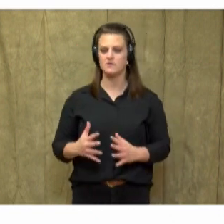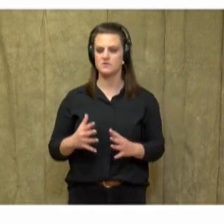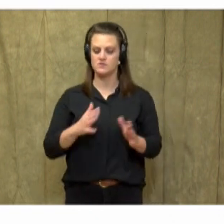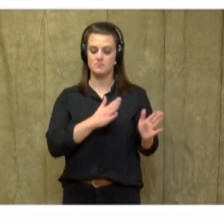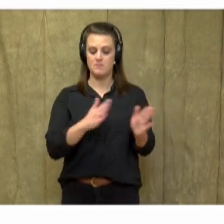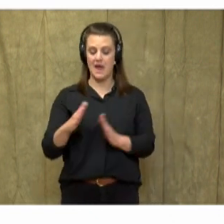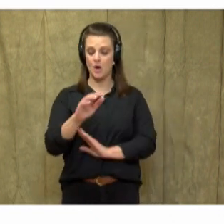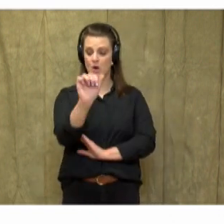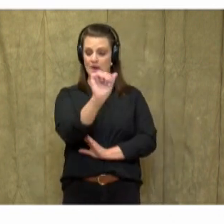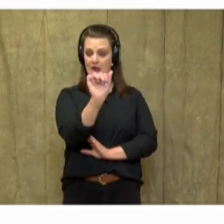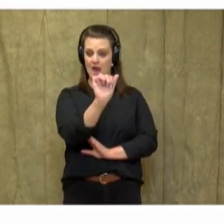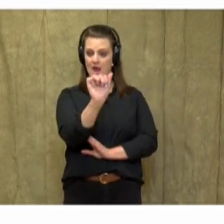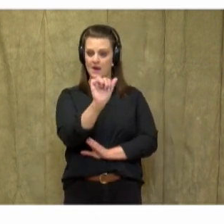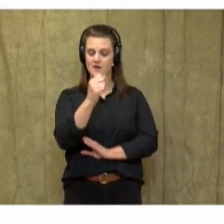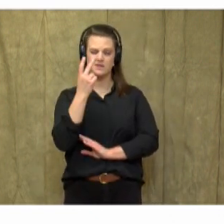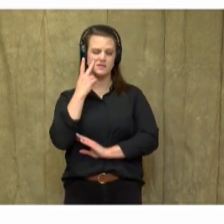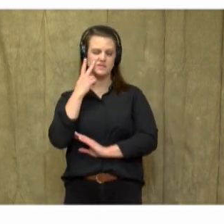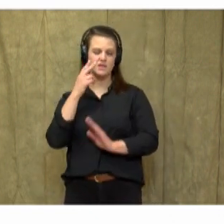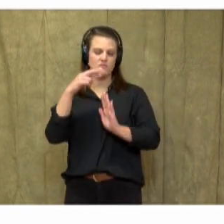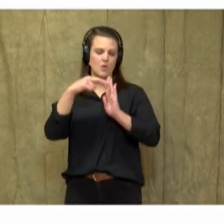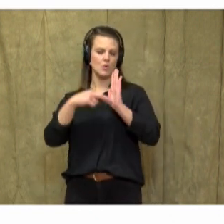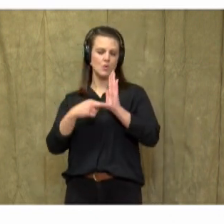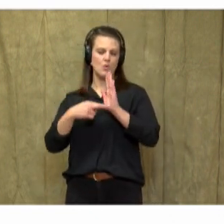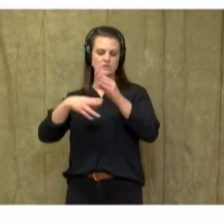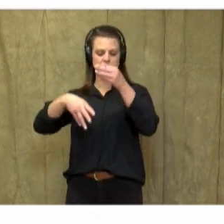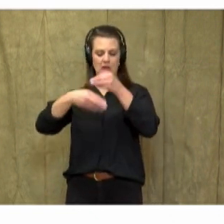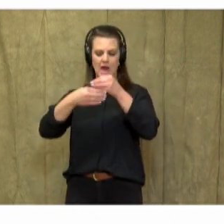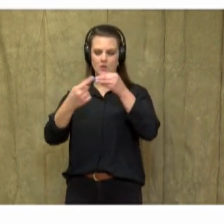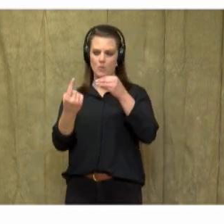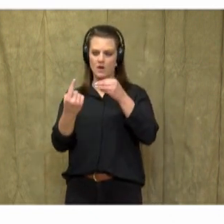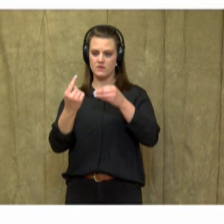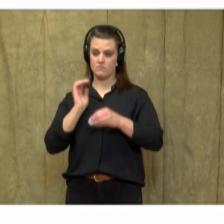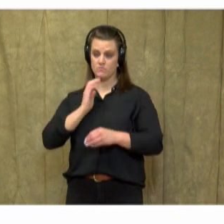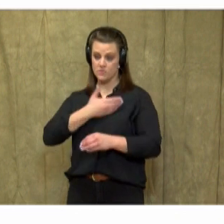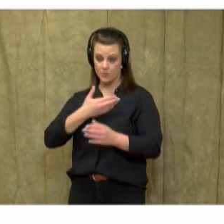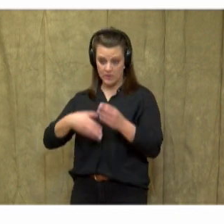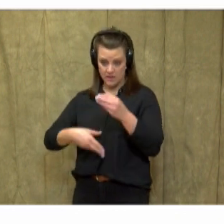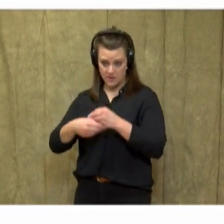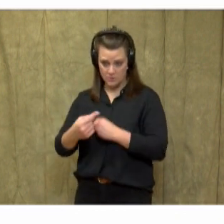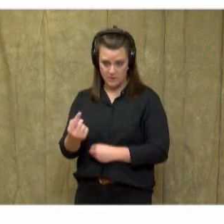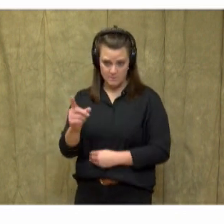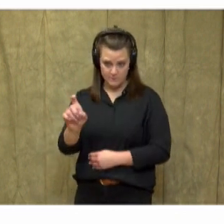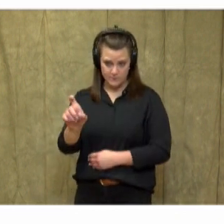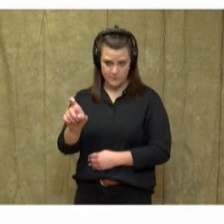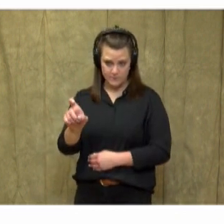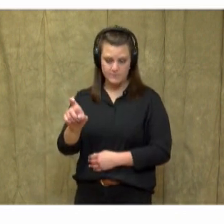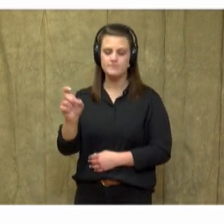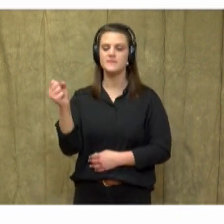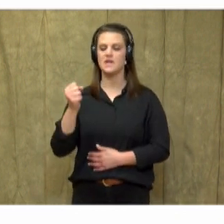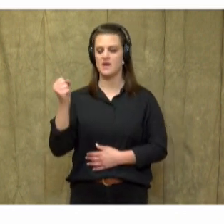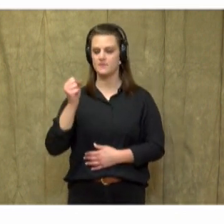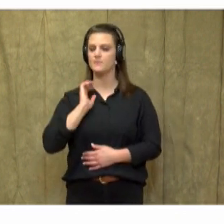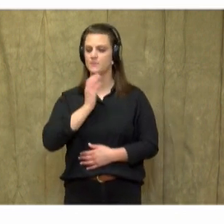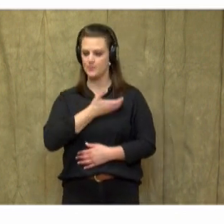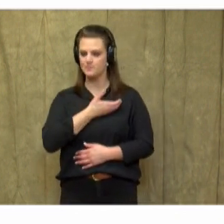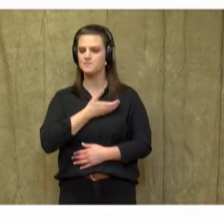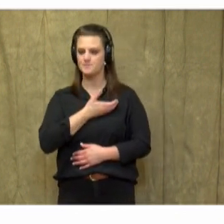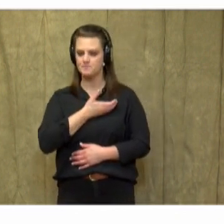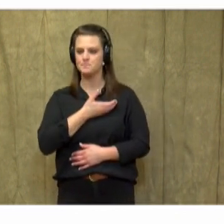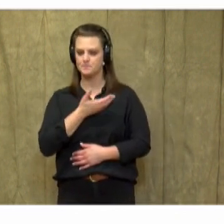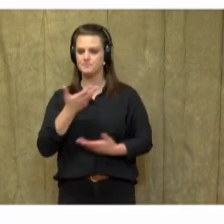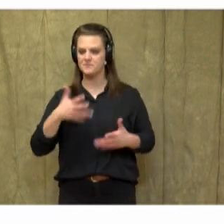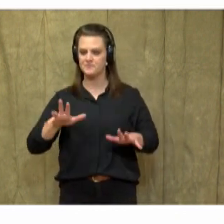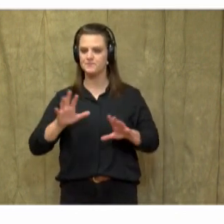pattern A, let's see if we followed the rule. The rule says to add 1. Did we add 1 for pattern A? Yeah, we did. That's right. So